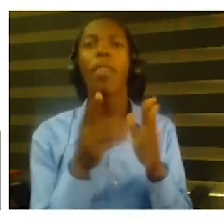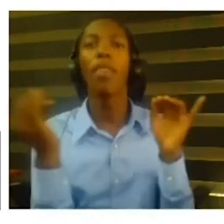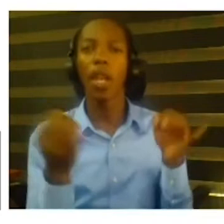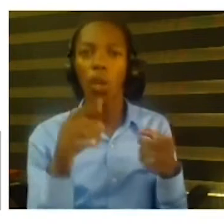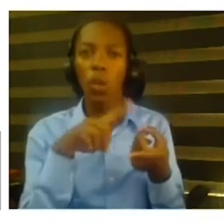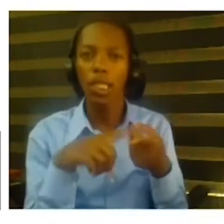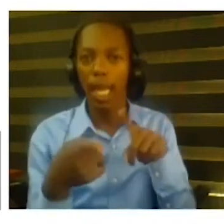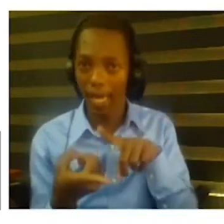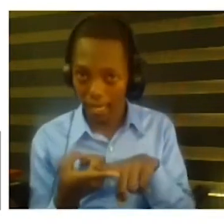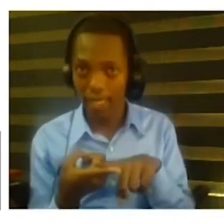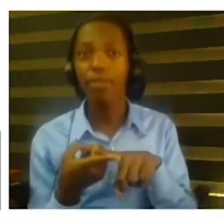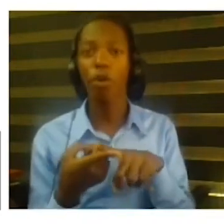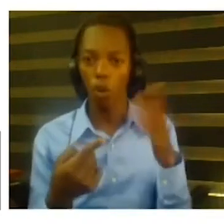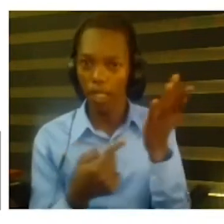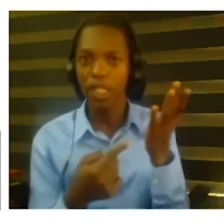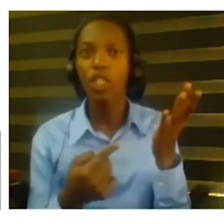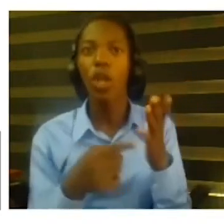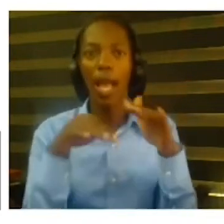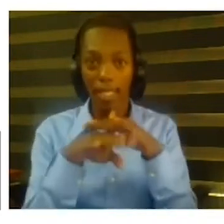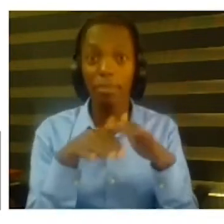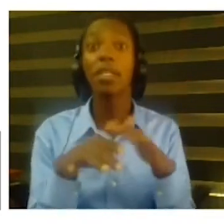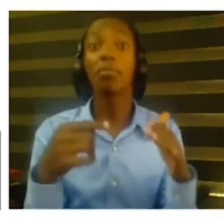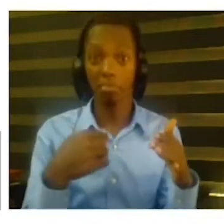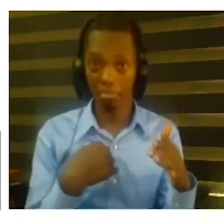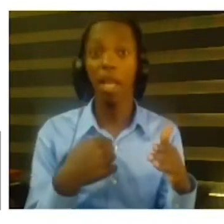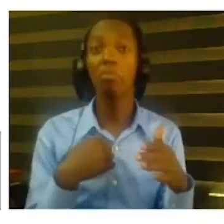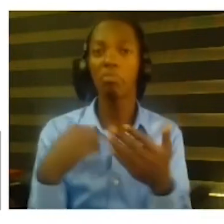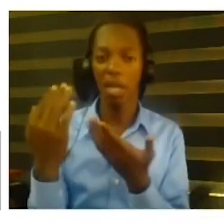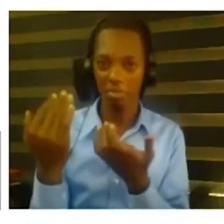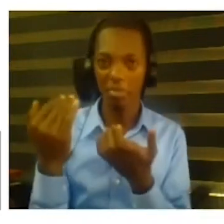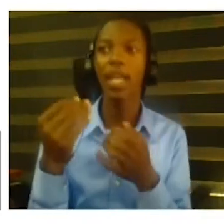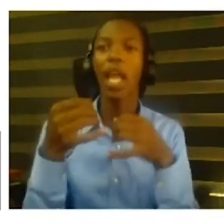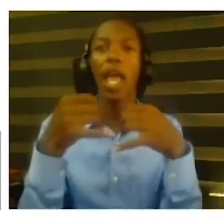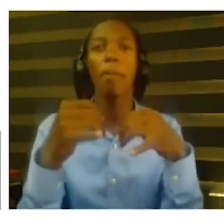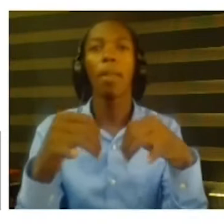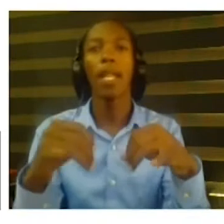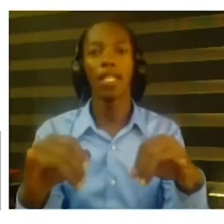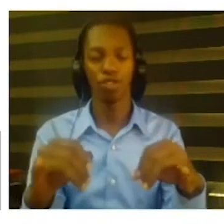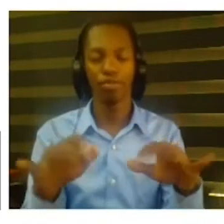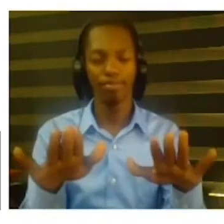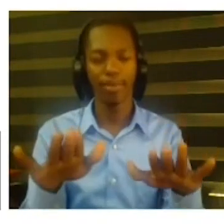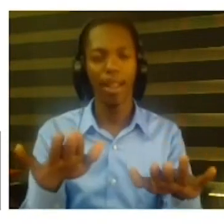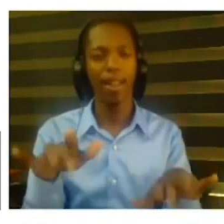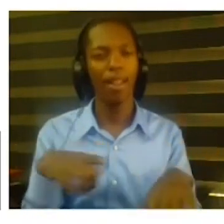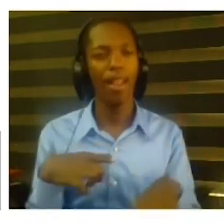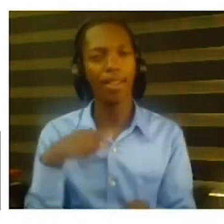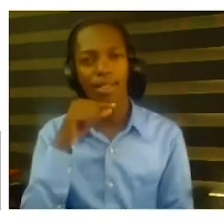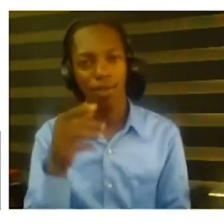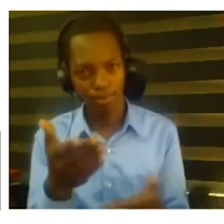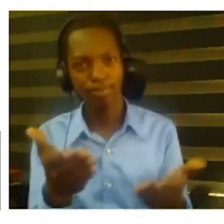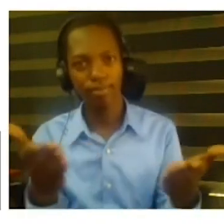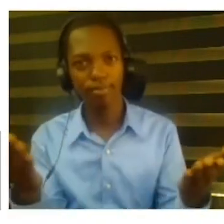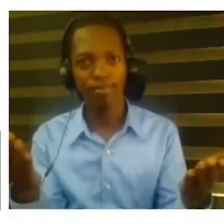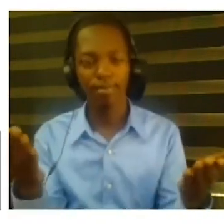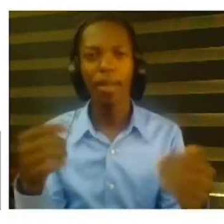digital accessibility, and I look forward to this implementation. Ladies and gentlemen, I have noted